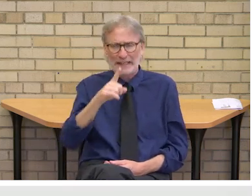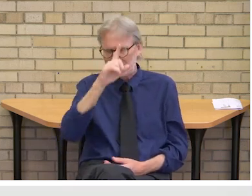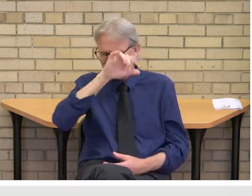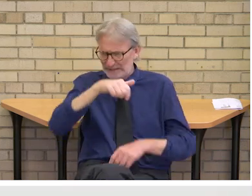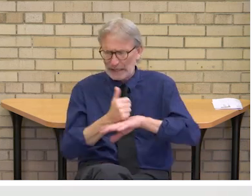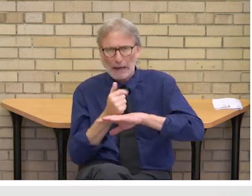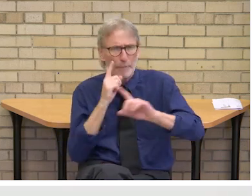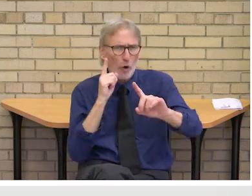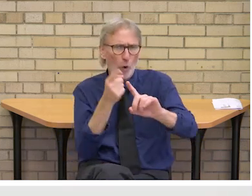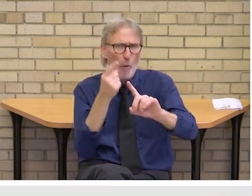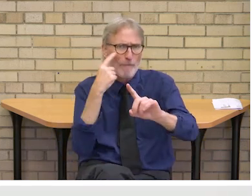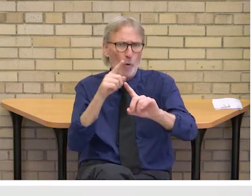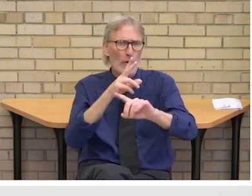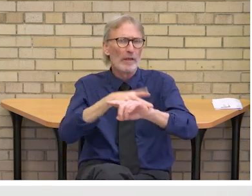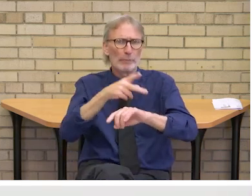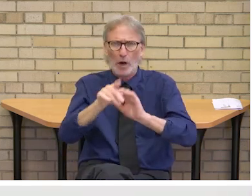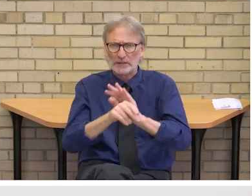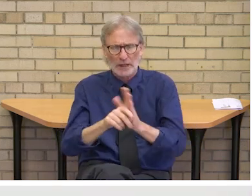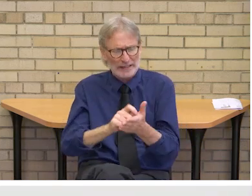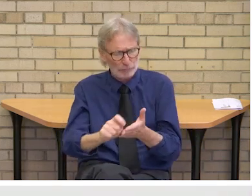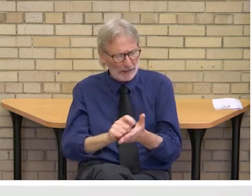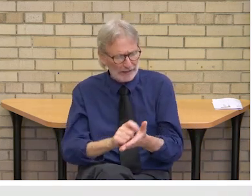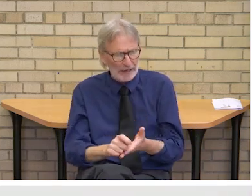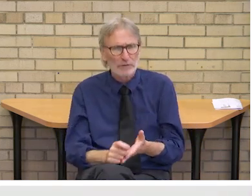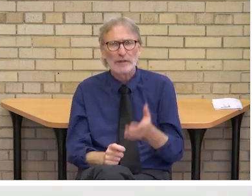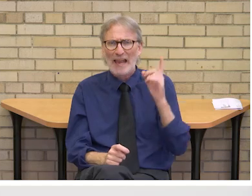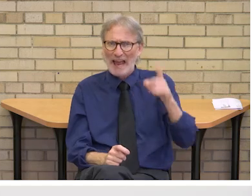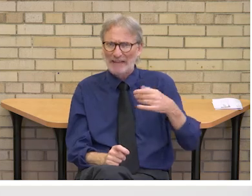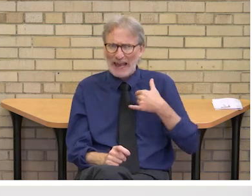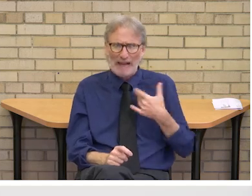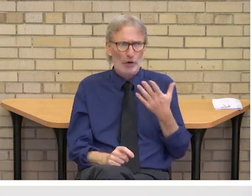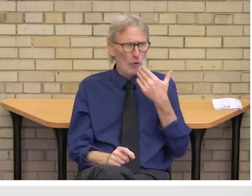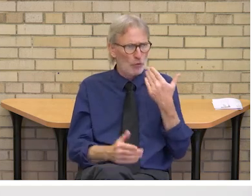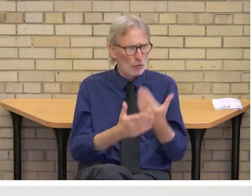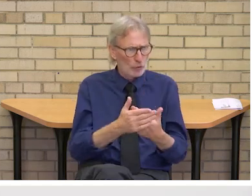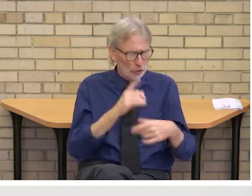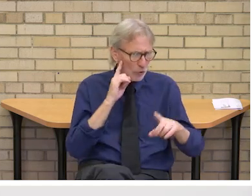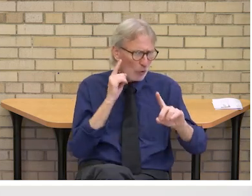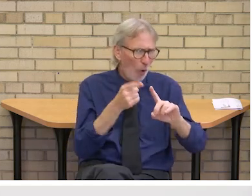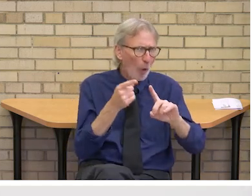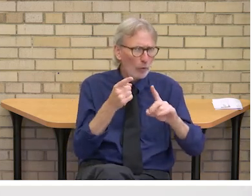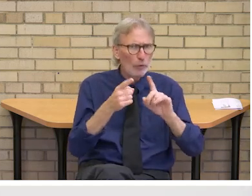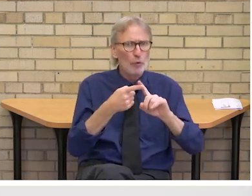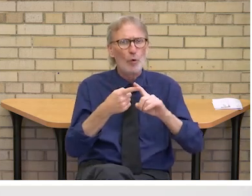project, because you need to have clear goals in order to evaluate the bridge.